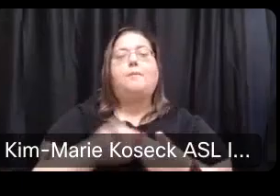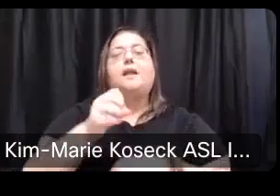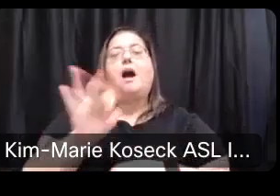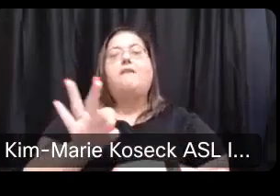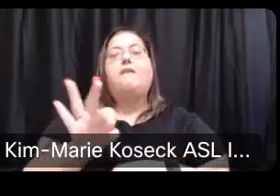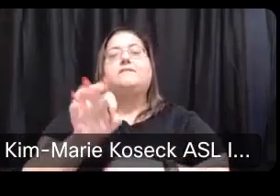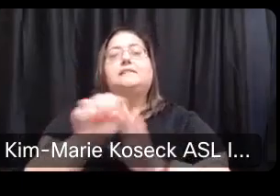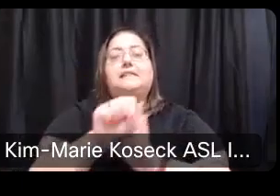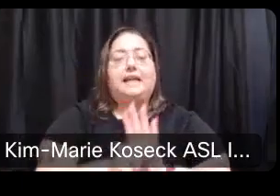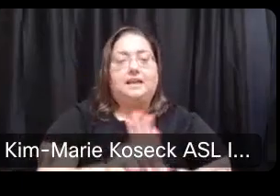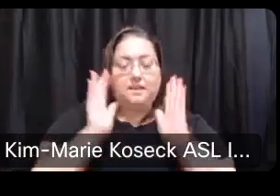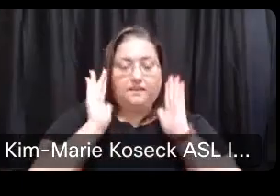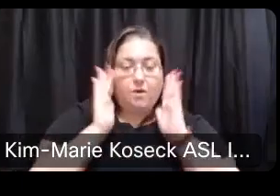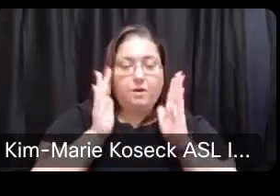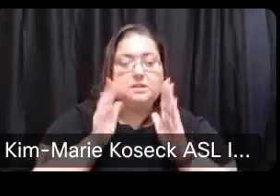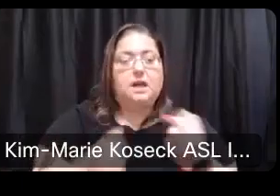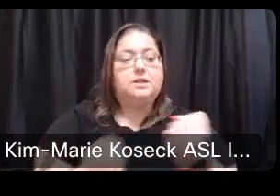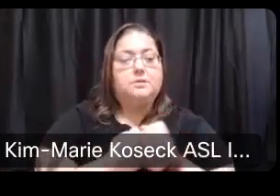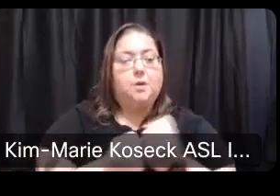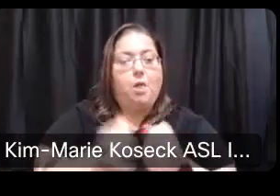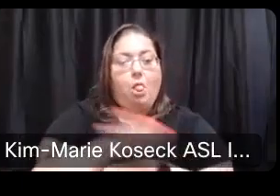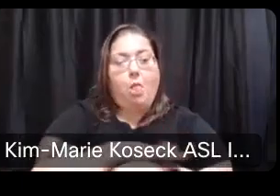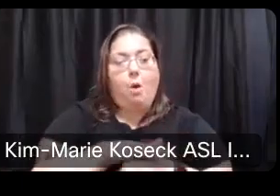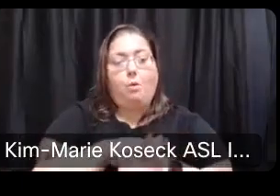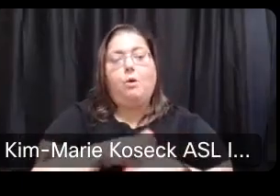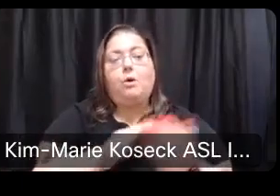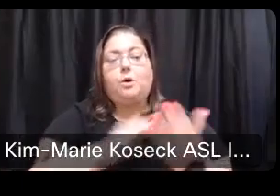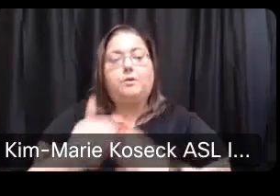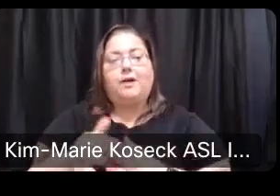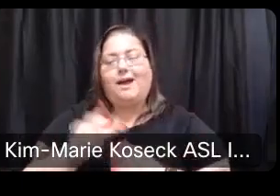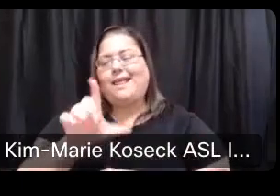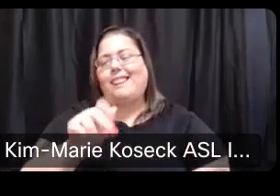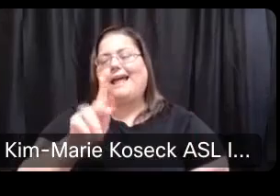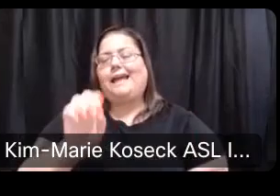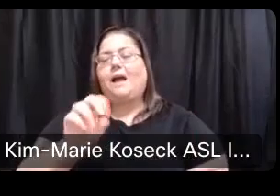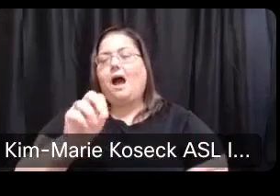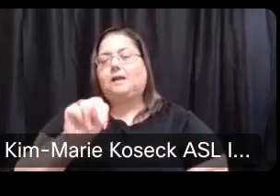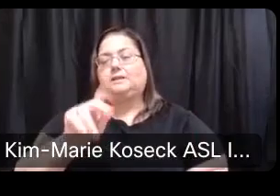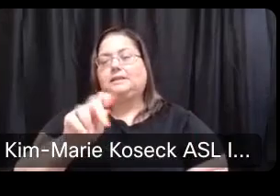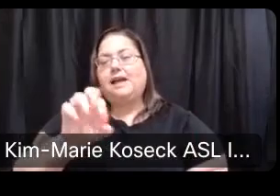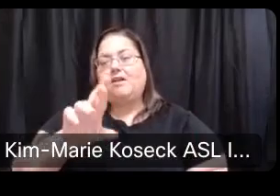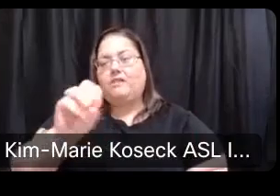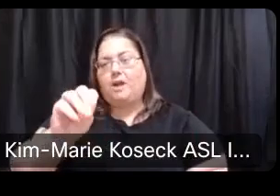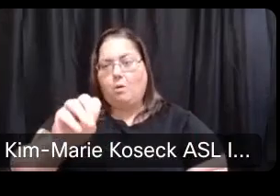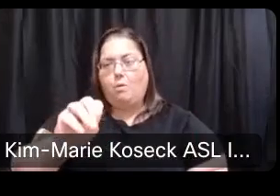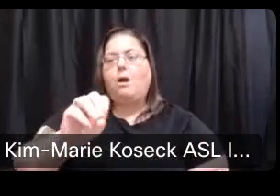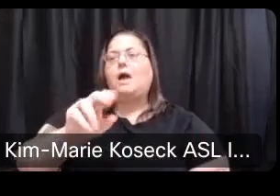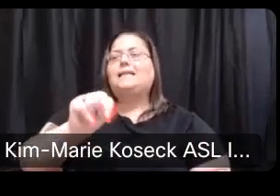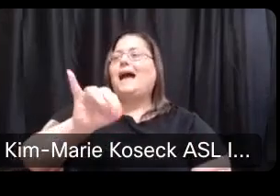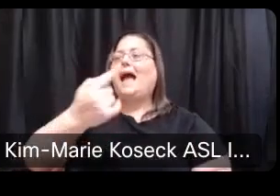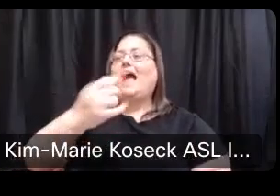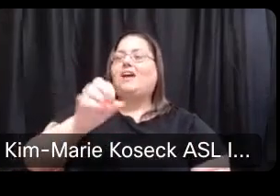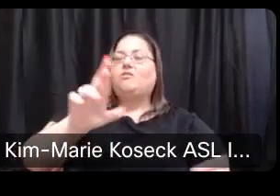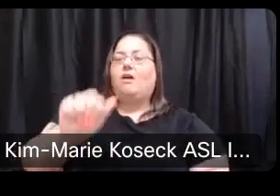initiative is focused on supporting local communities along Lake Ontario, the lower Niagara River, and the upper